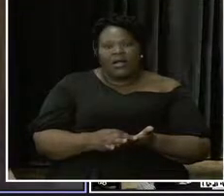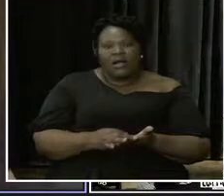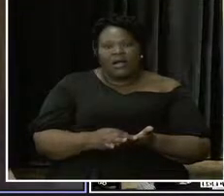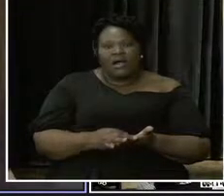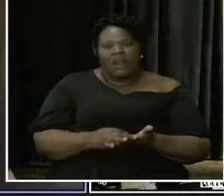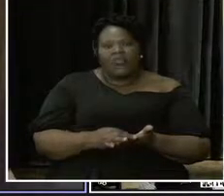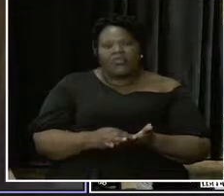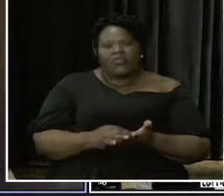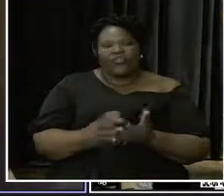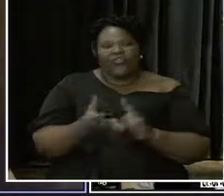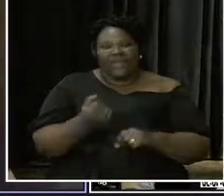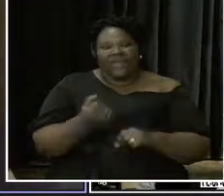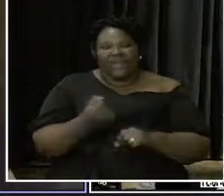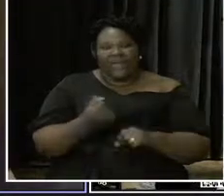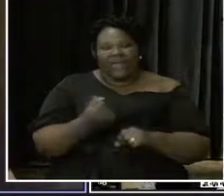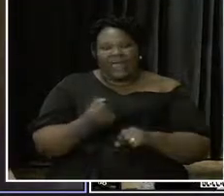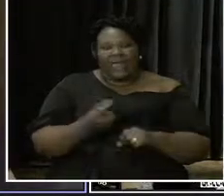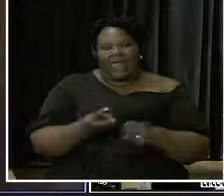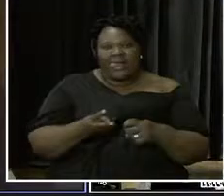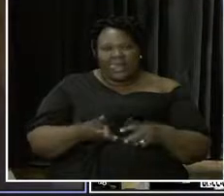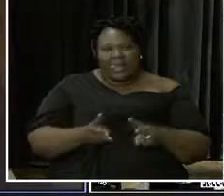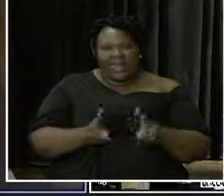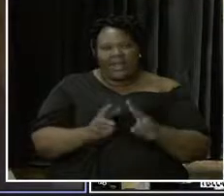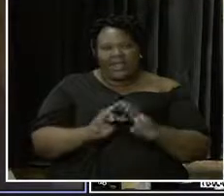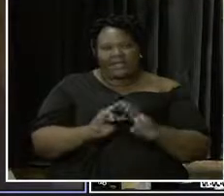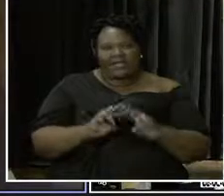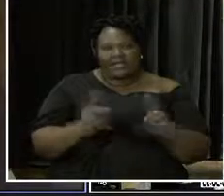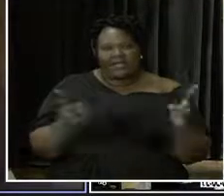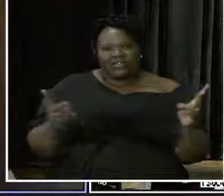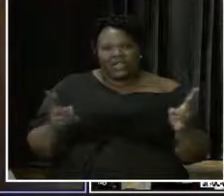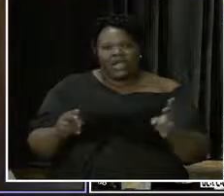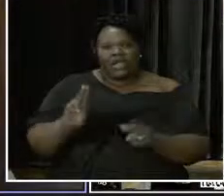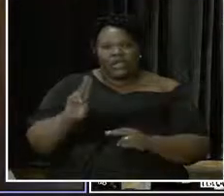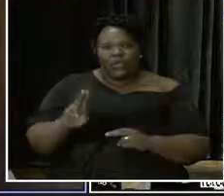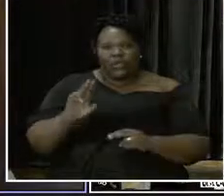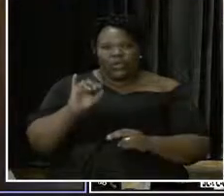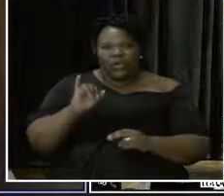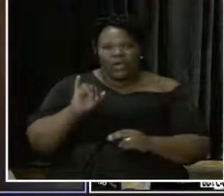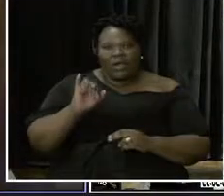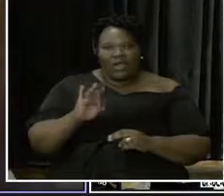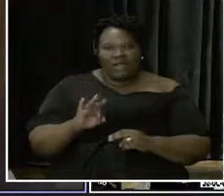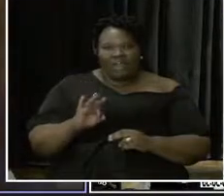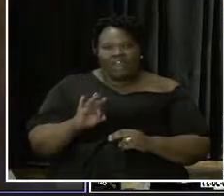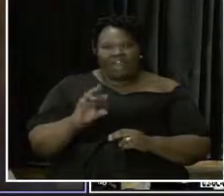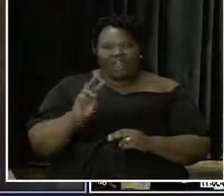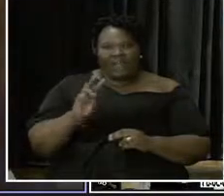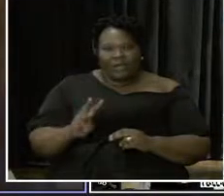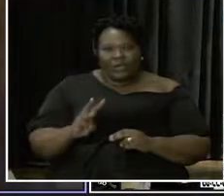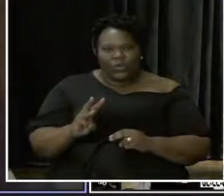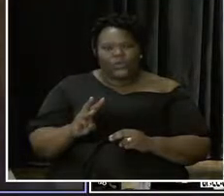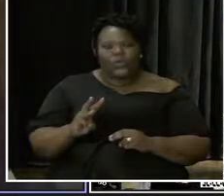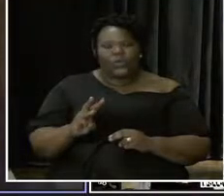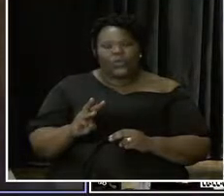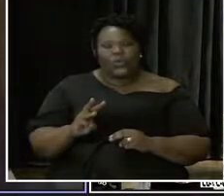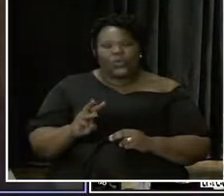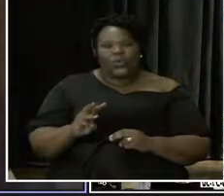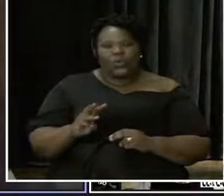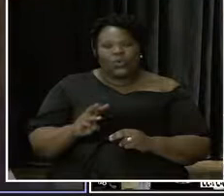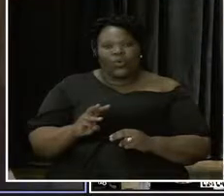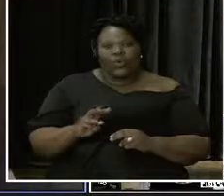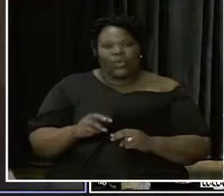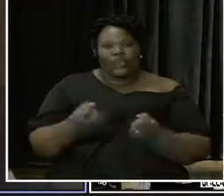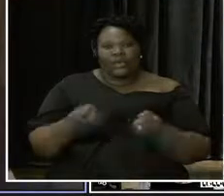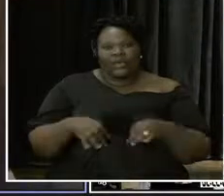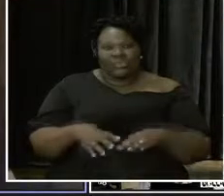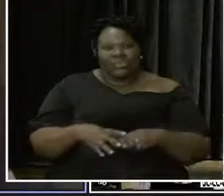dealing with UIFW expenditure, and we have a proposal which has been seen by